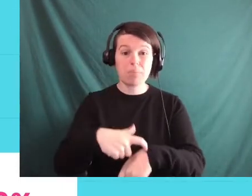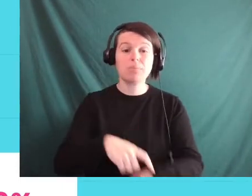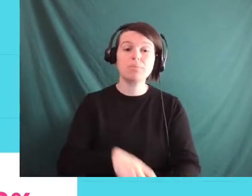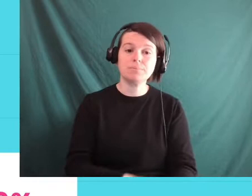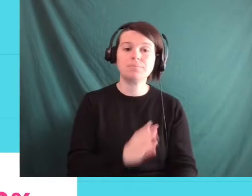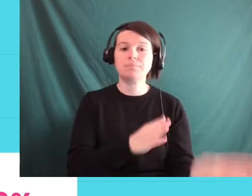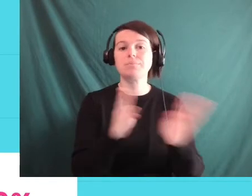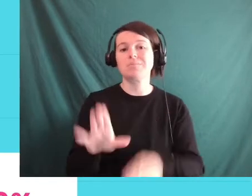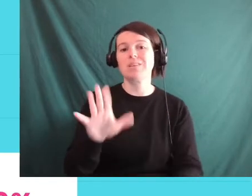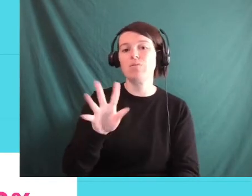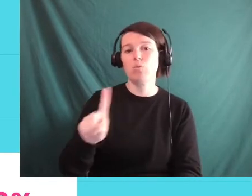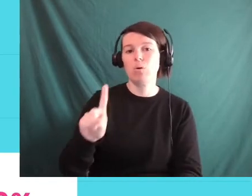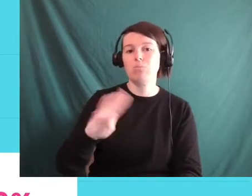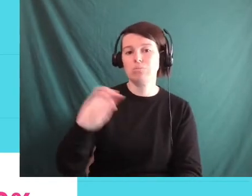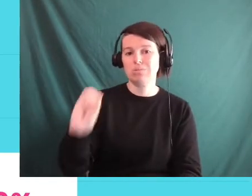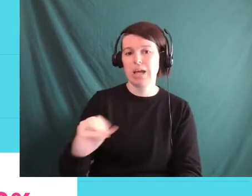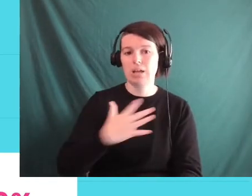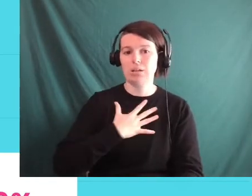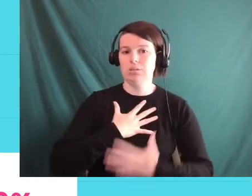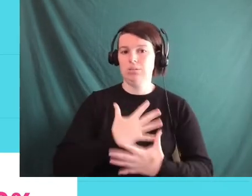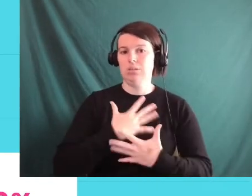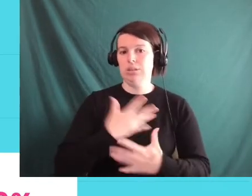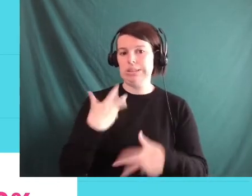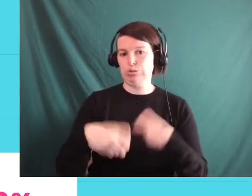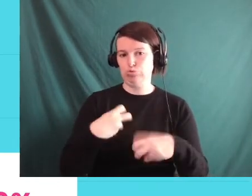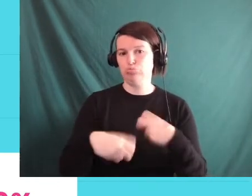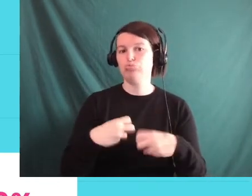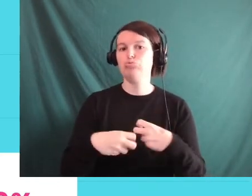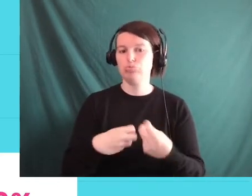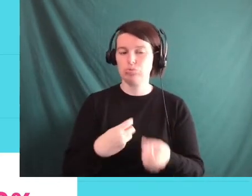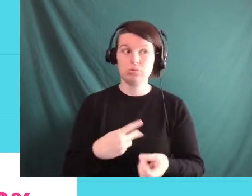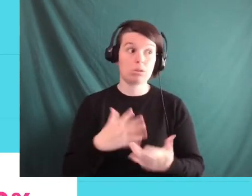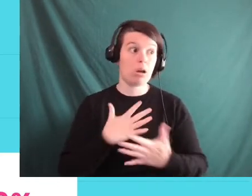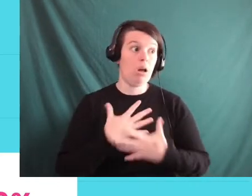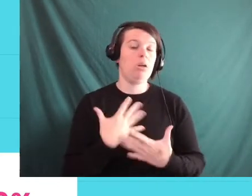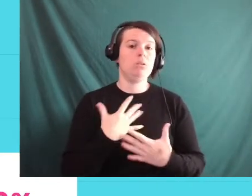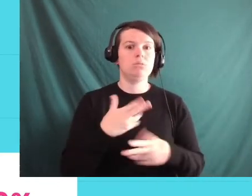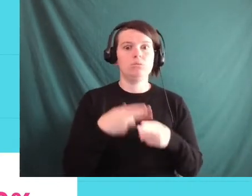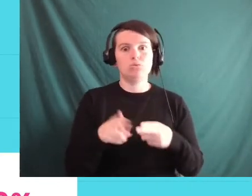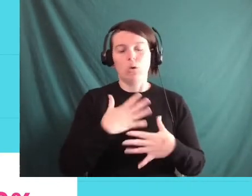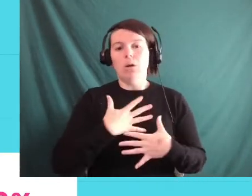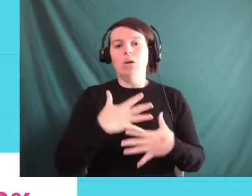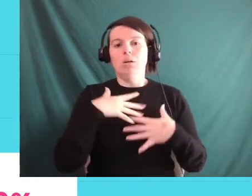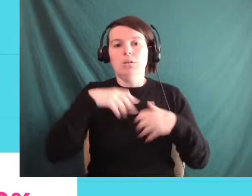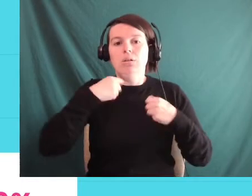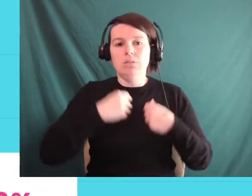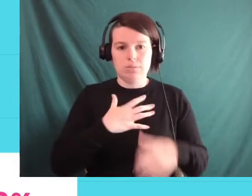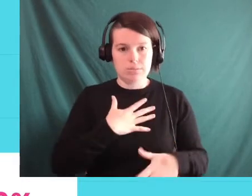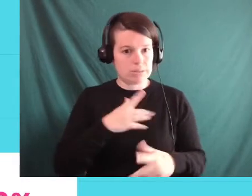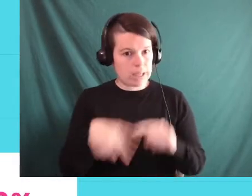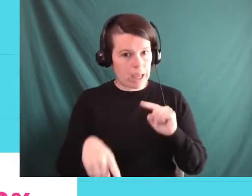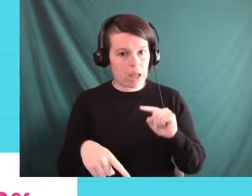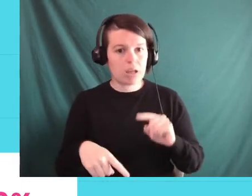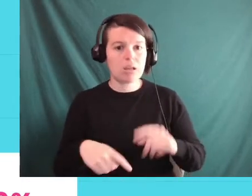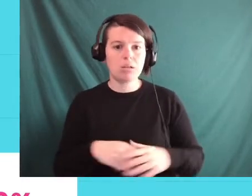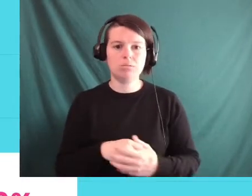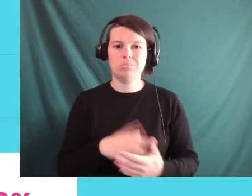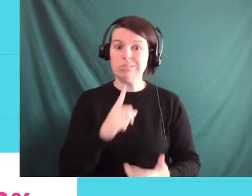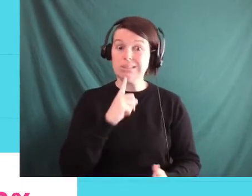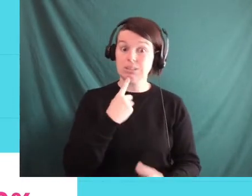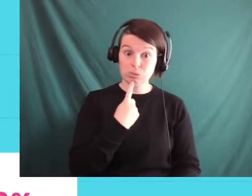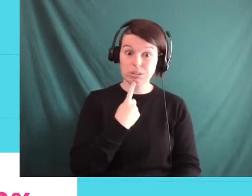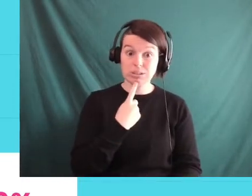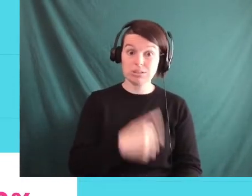51% had some kind of respiratory issue, which could be difficulty breathing, shortness of breath. This is, very